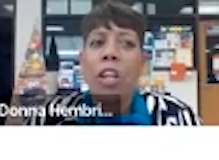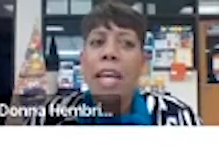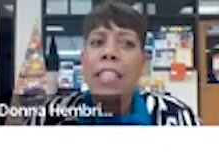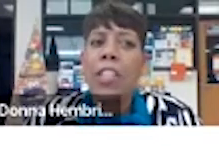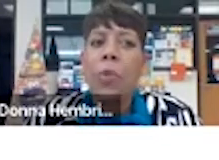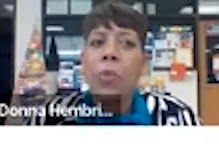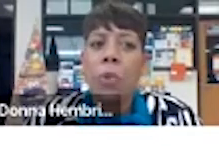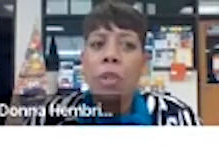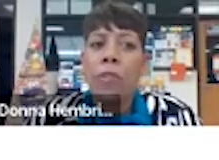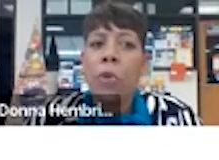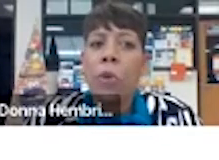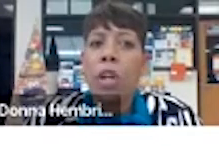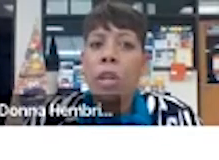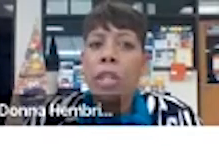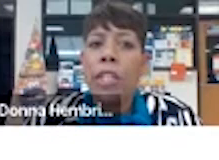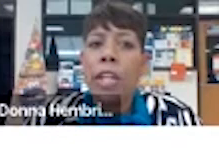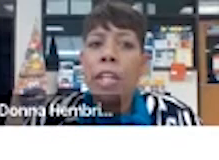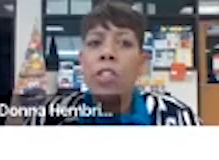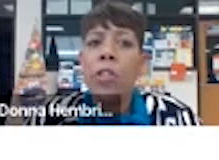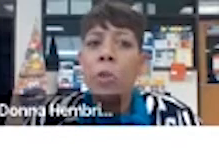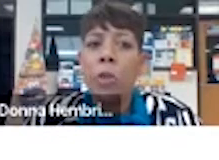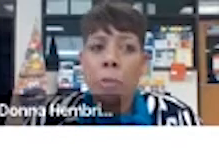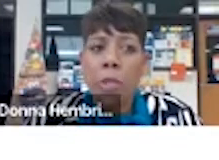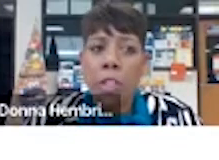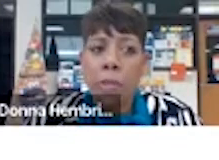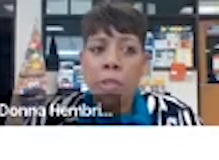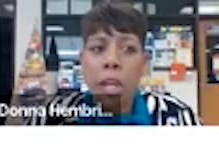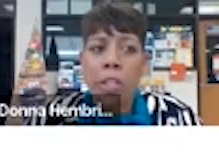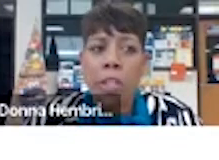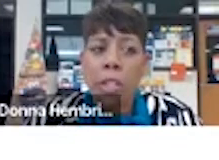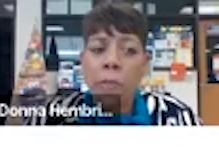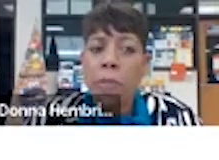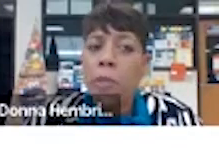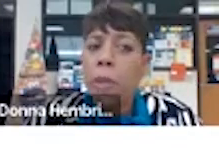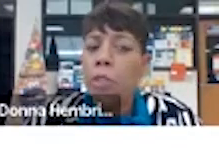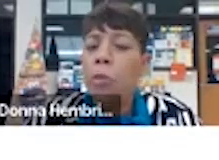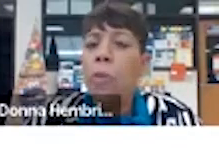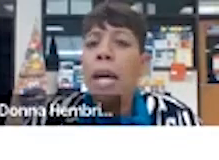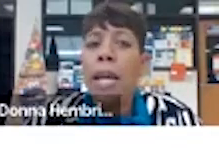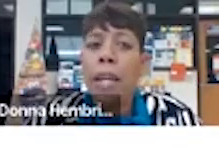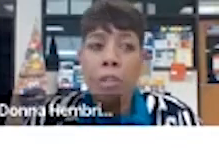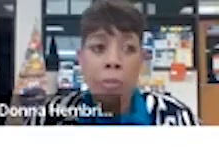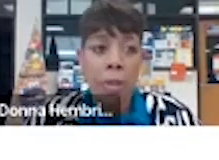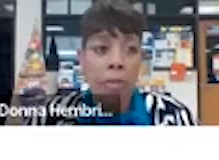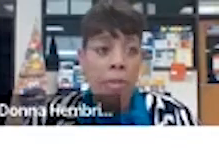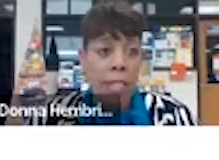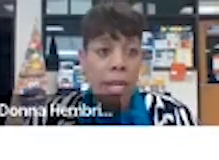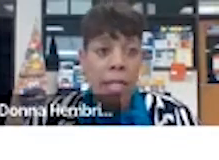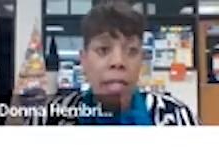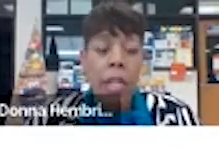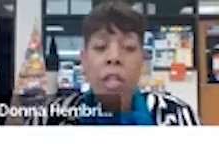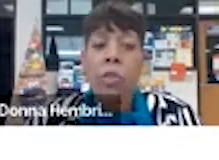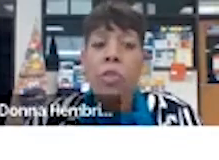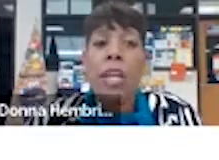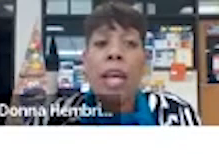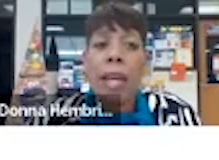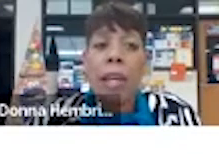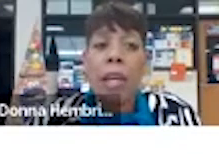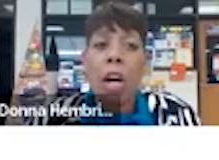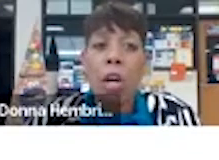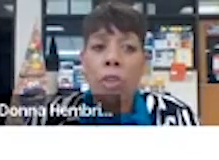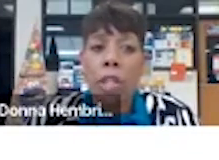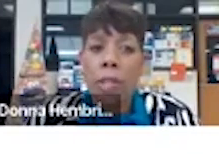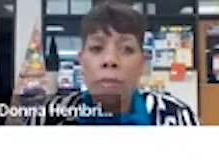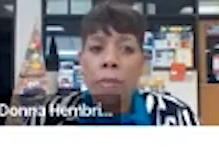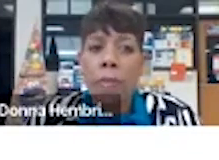The Darla H. Award for Courage and Sportsmanship Scholarship, sponsored by Hager Smith Design, goes to